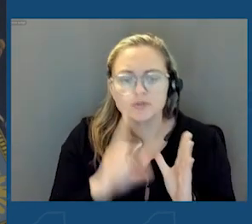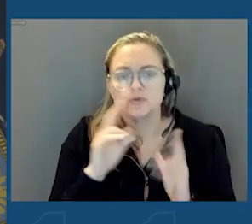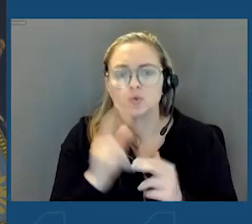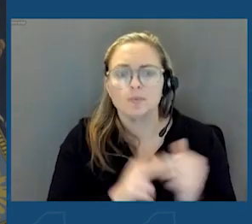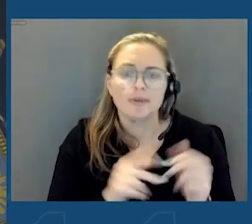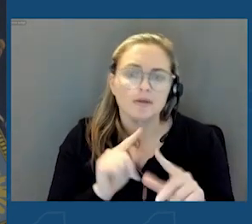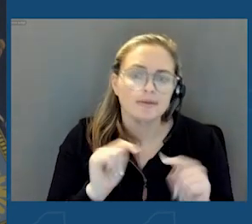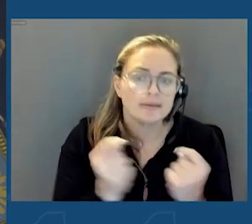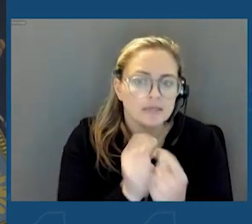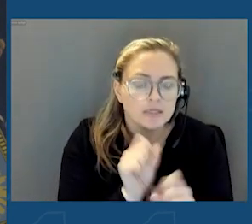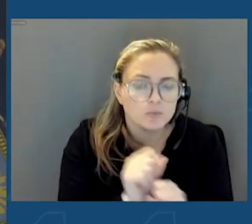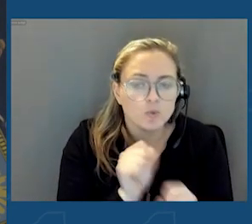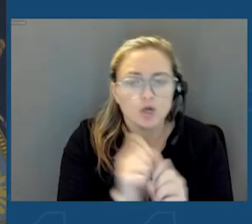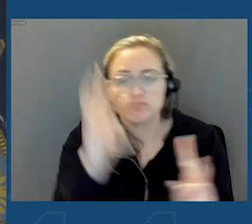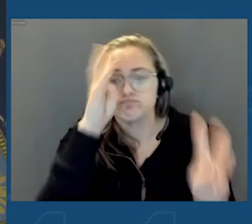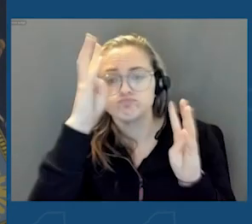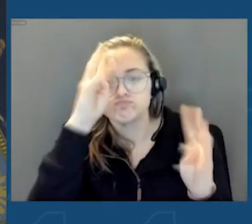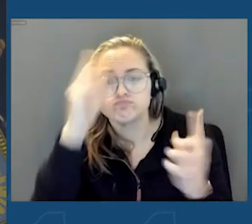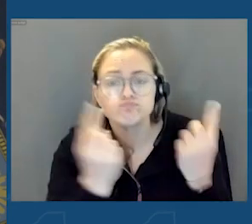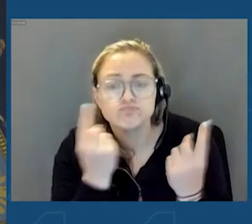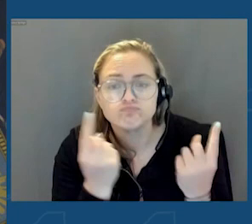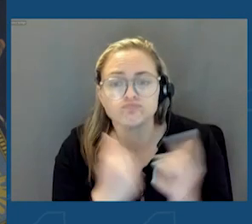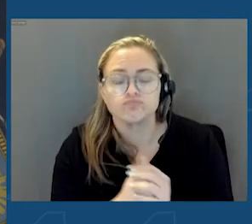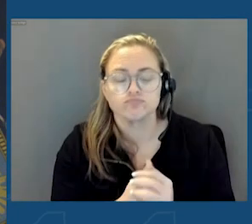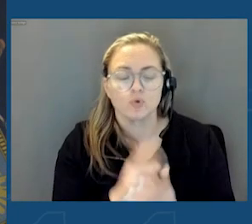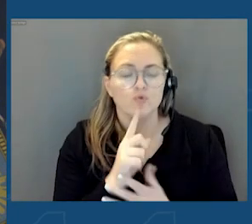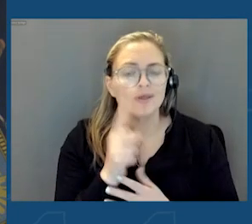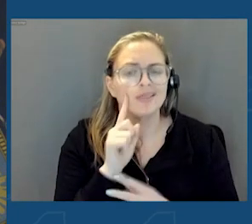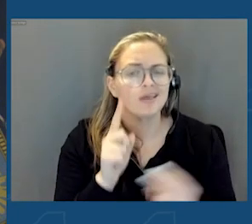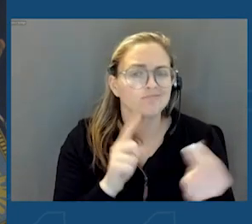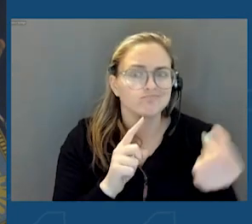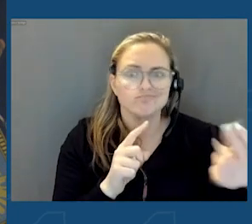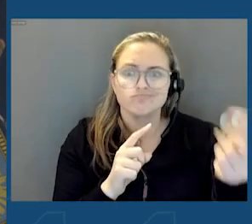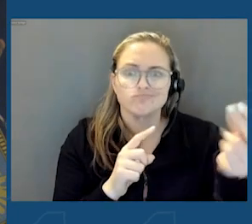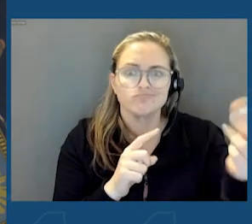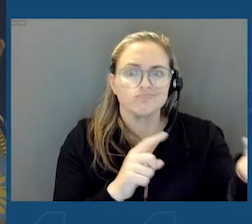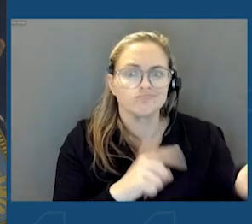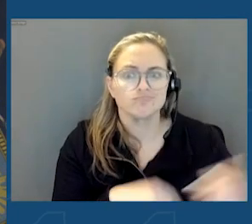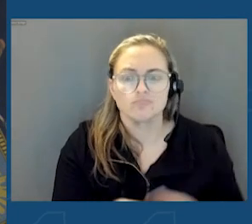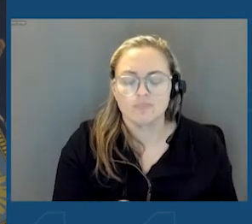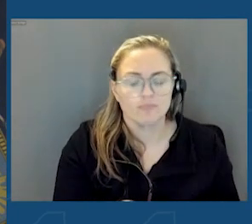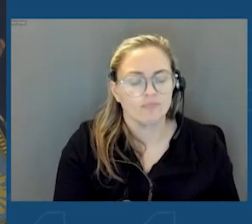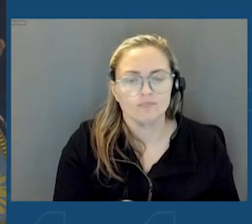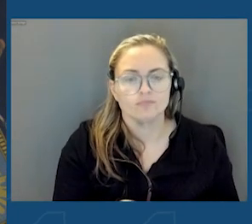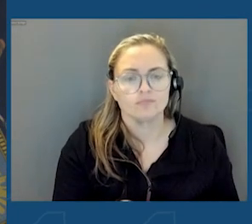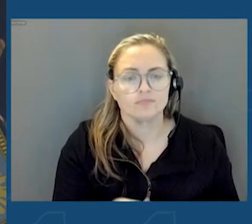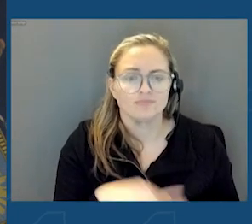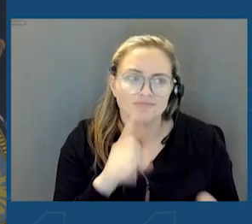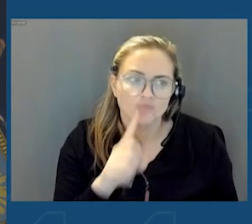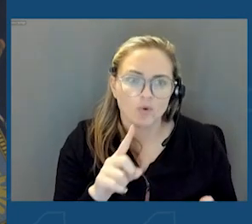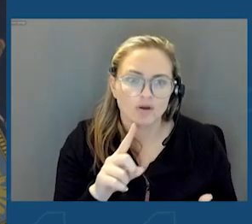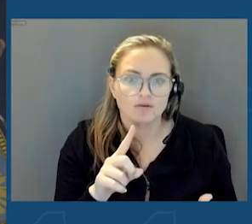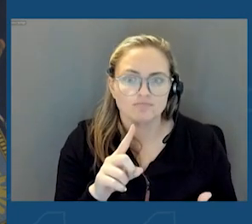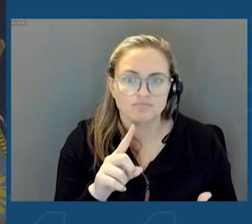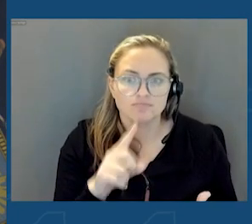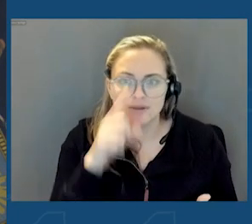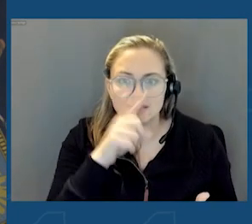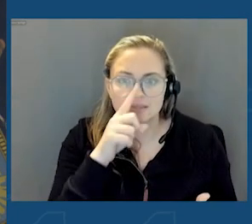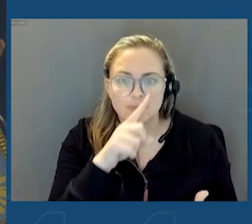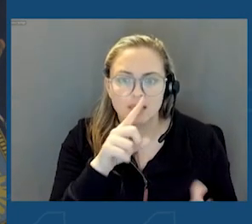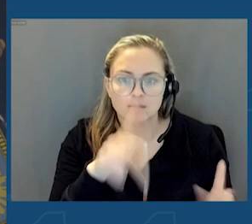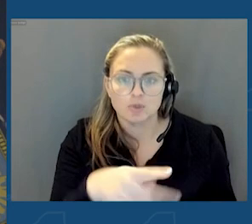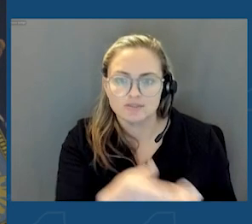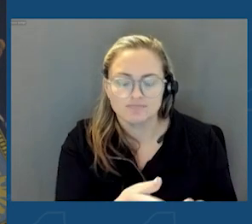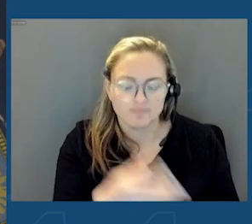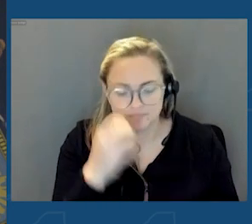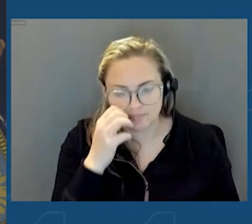teamwork, creative thinking, to really think on the fly on a simulated person. I take